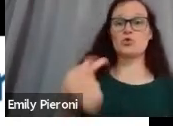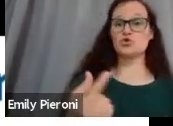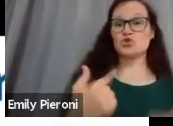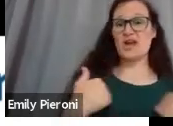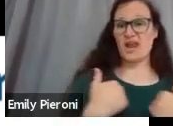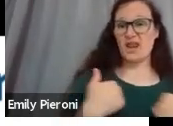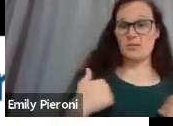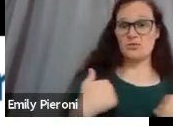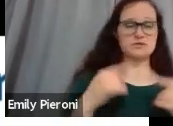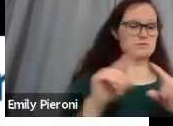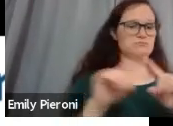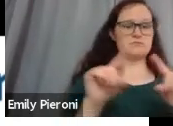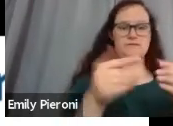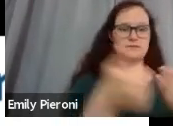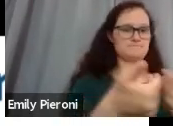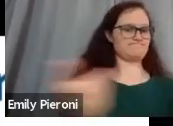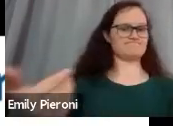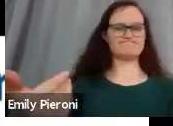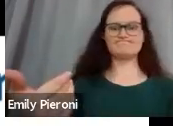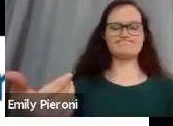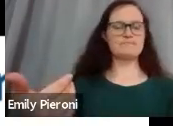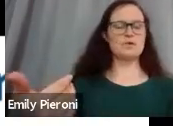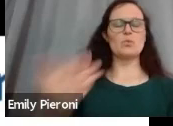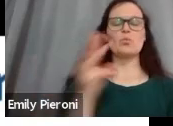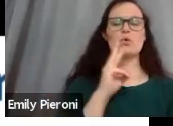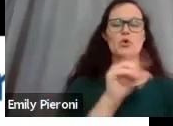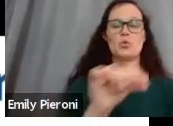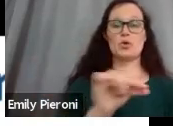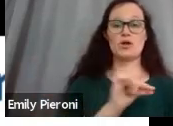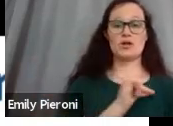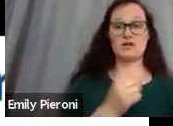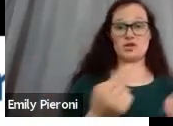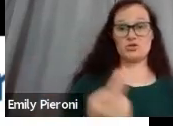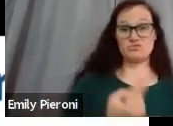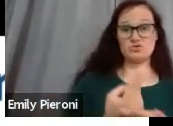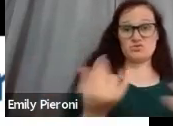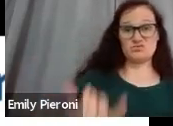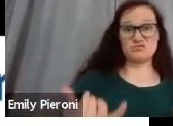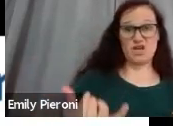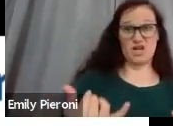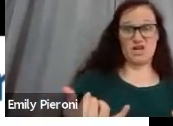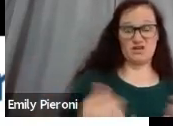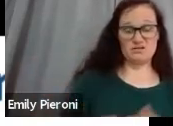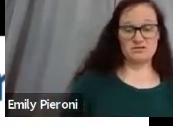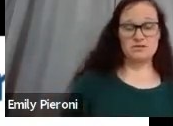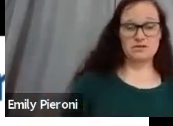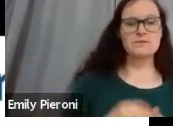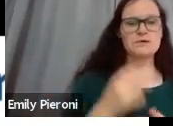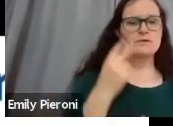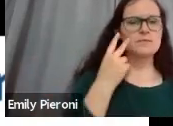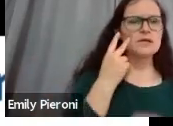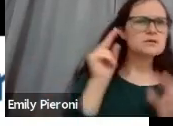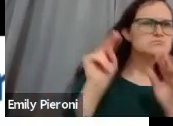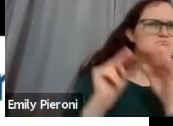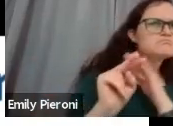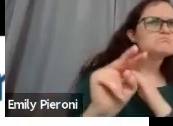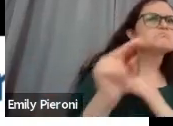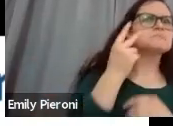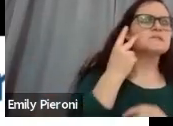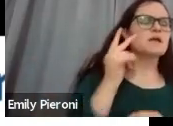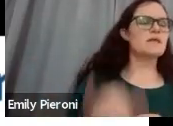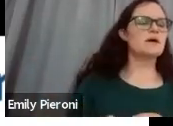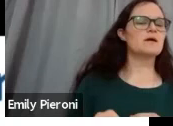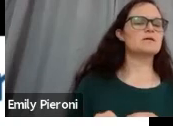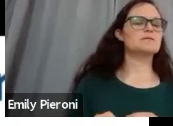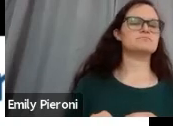different classes of water qualities that are used today. And we'll be looking at those and how those may impact